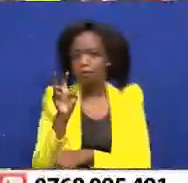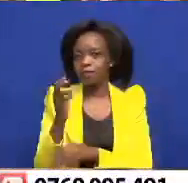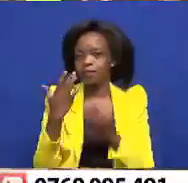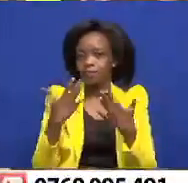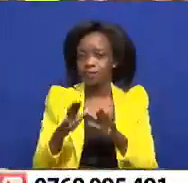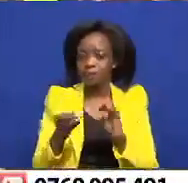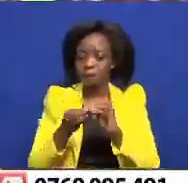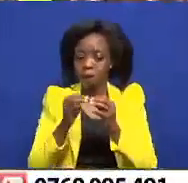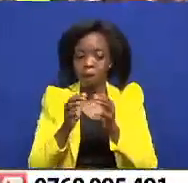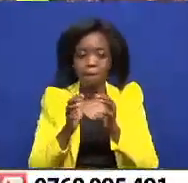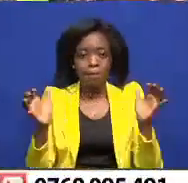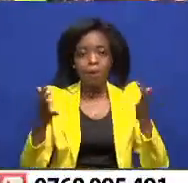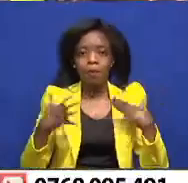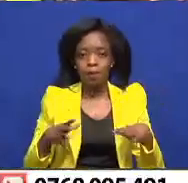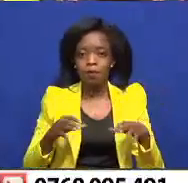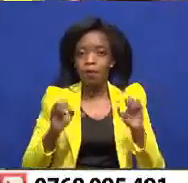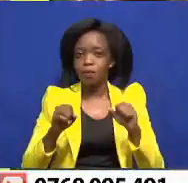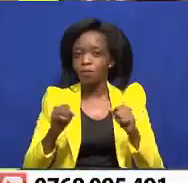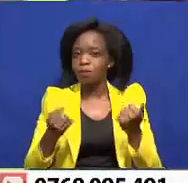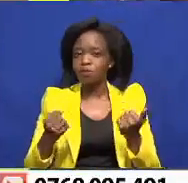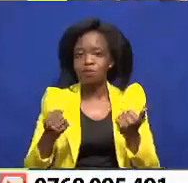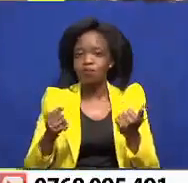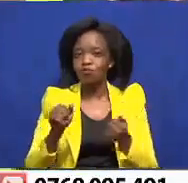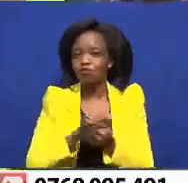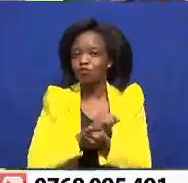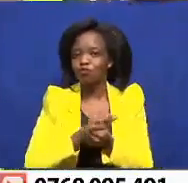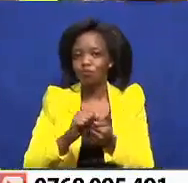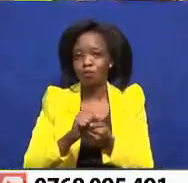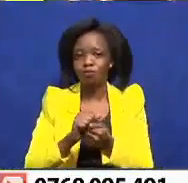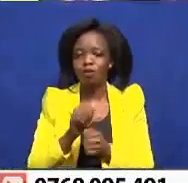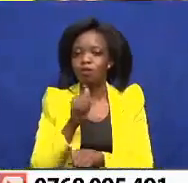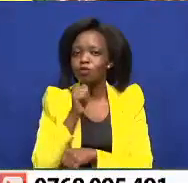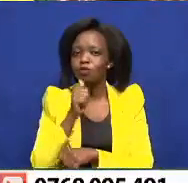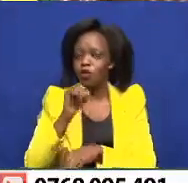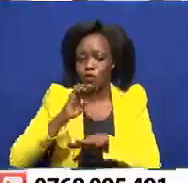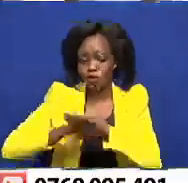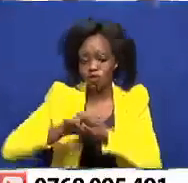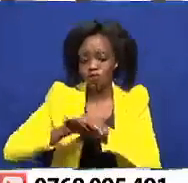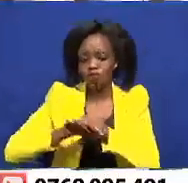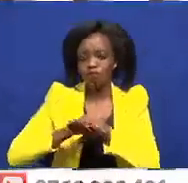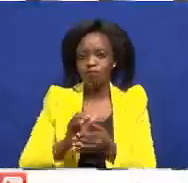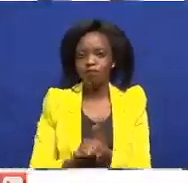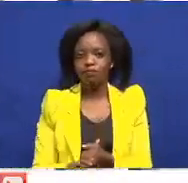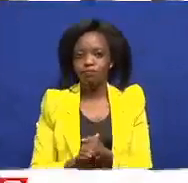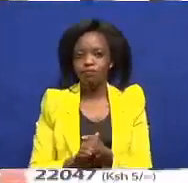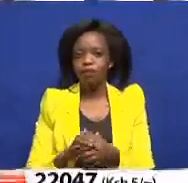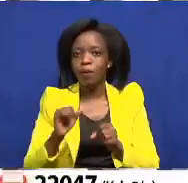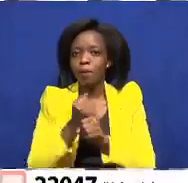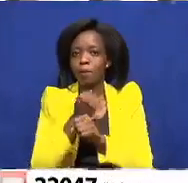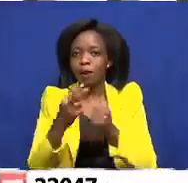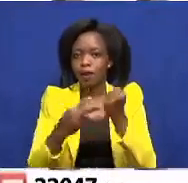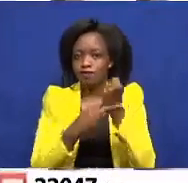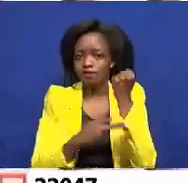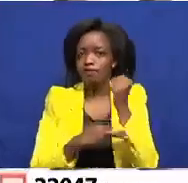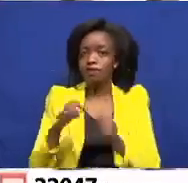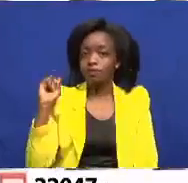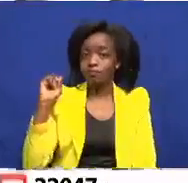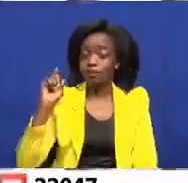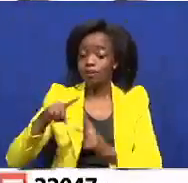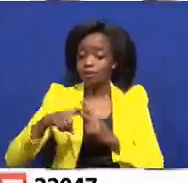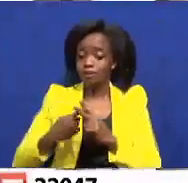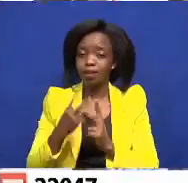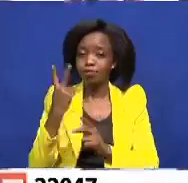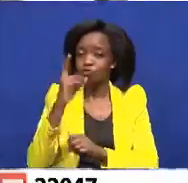ikuwe na population kubwa kiasi itaweza tingizika. Yani si vile sana. The construction of this footbridge began more